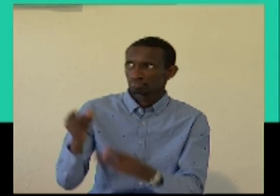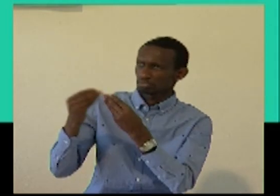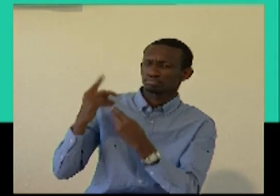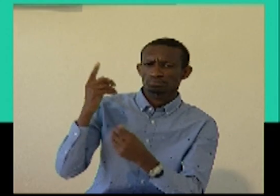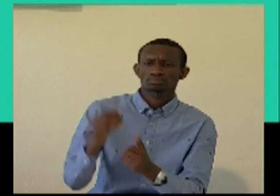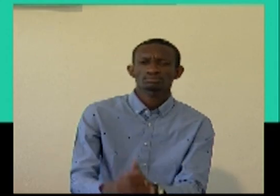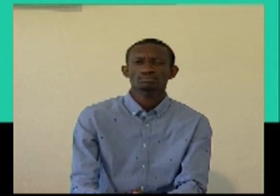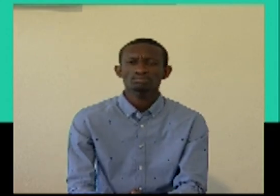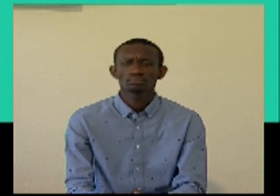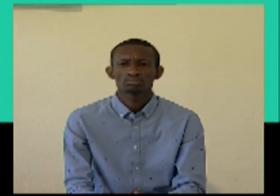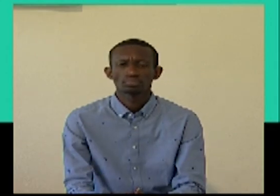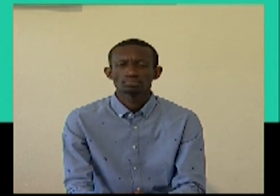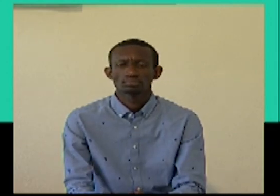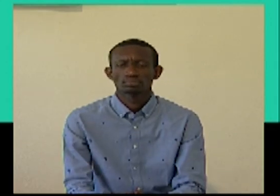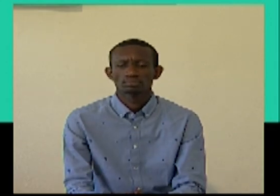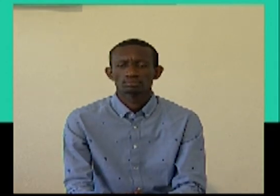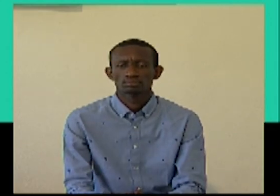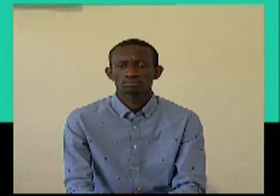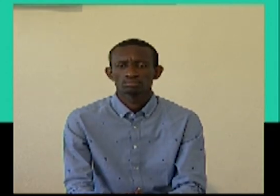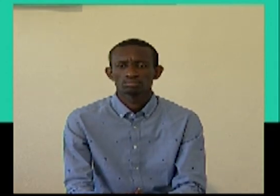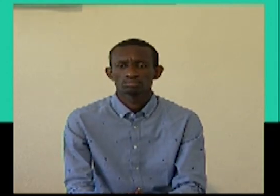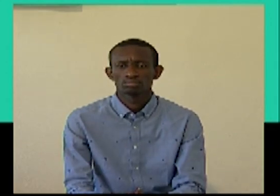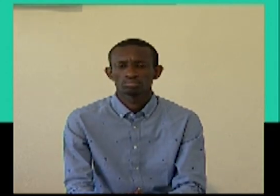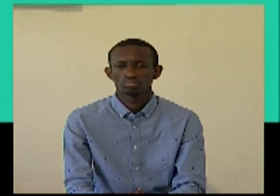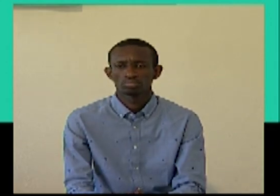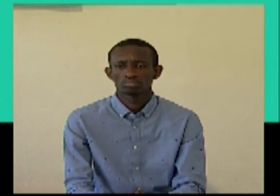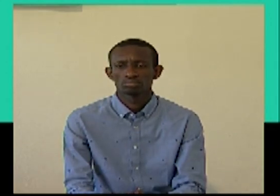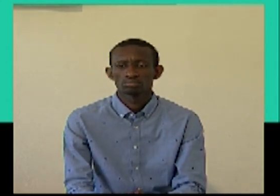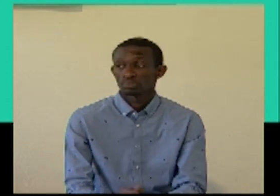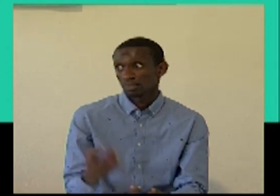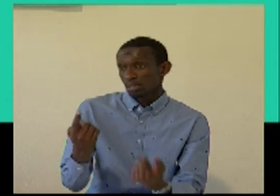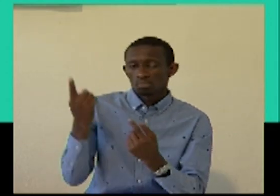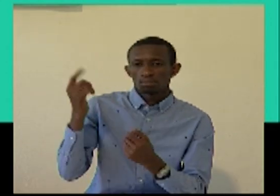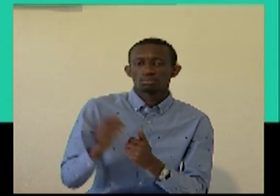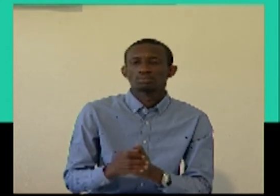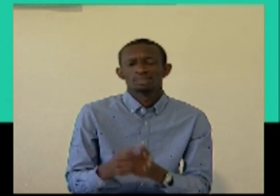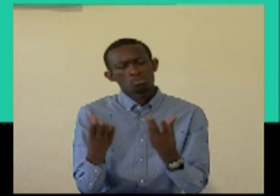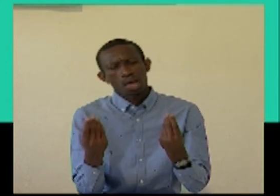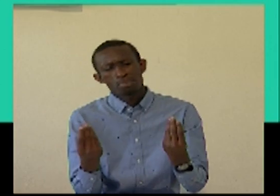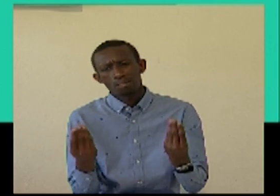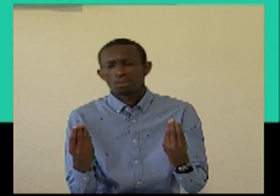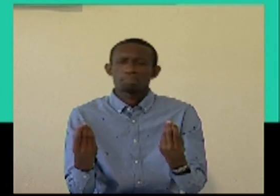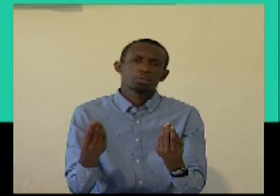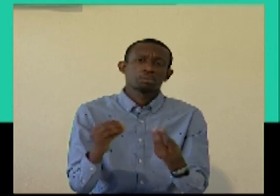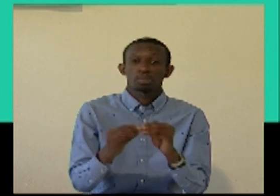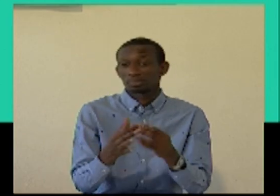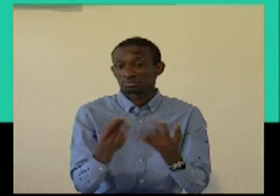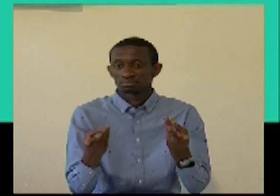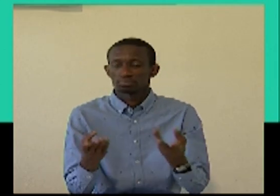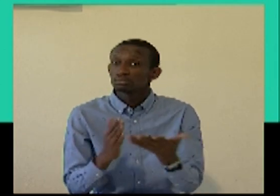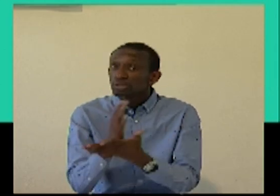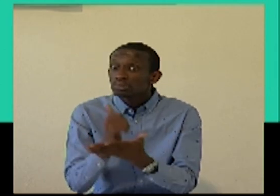this mole concept. Of course, there will be some simple calculations